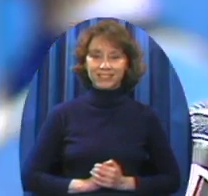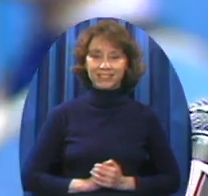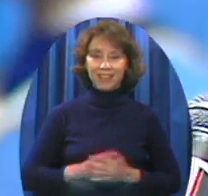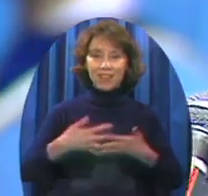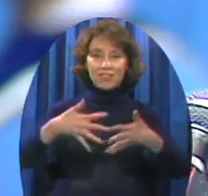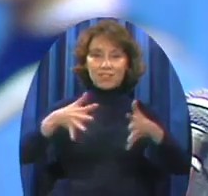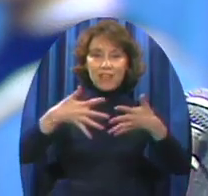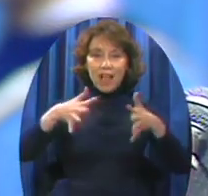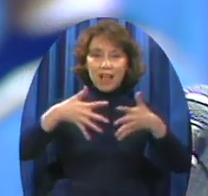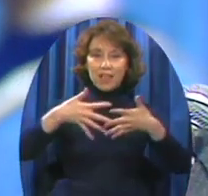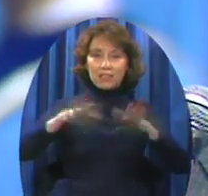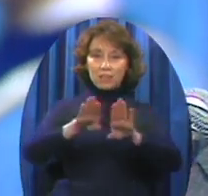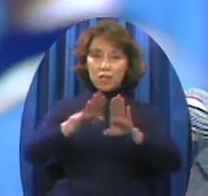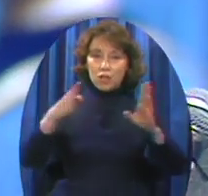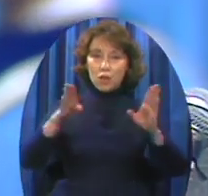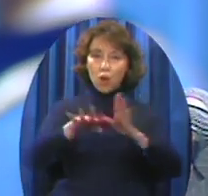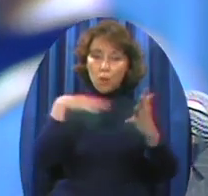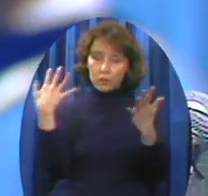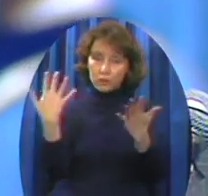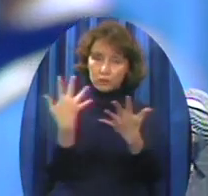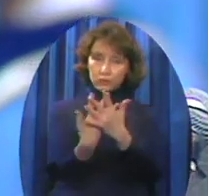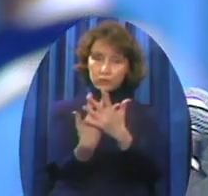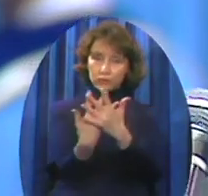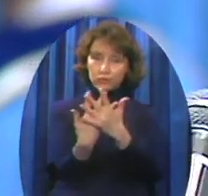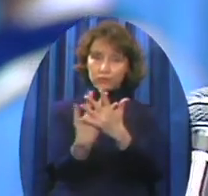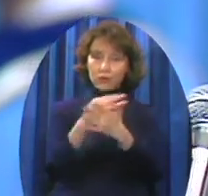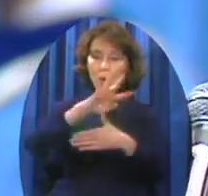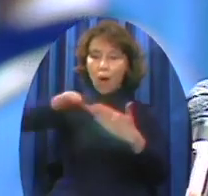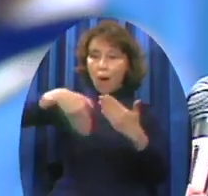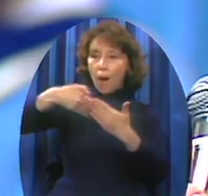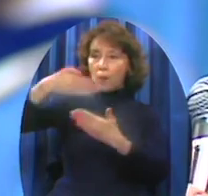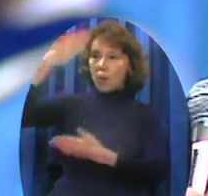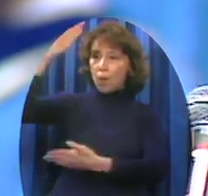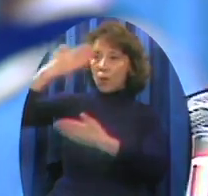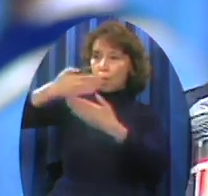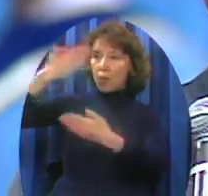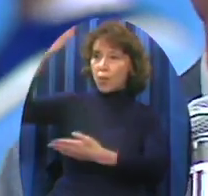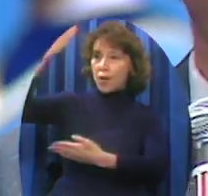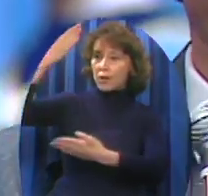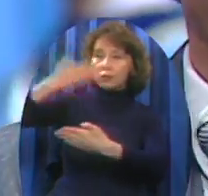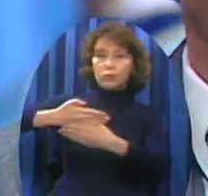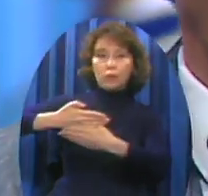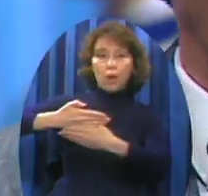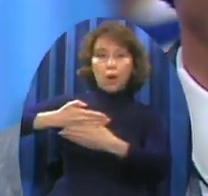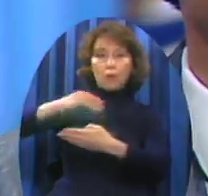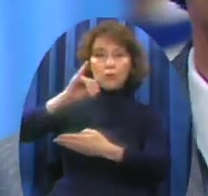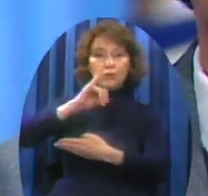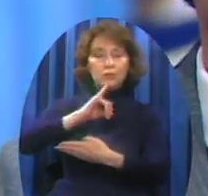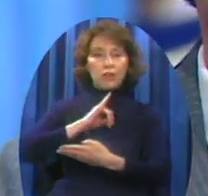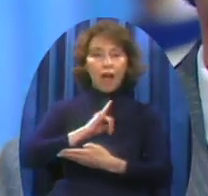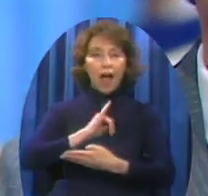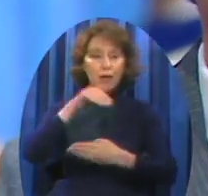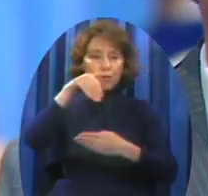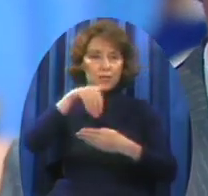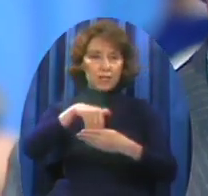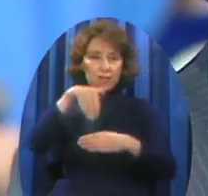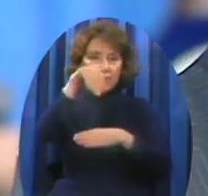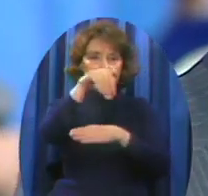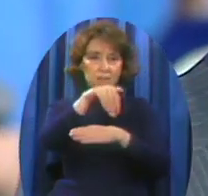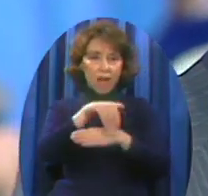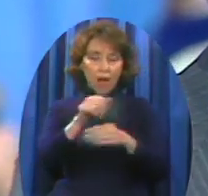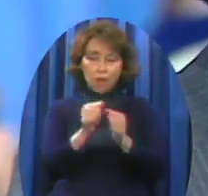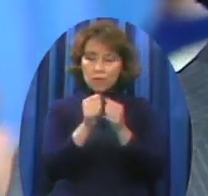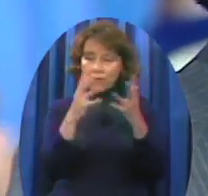Gates and doors were barred, and all the windows fastened down. I spent the night in sleeplessness